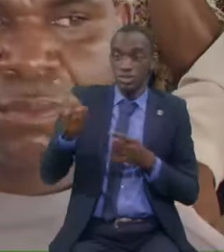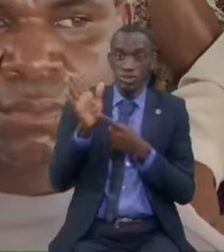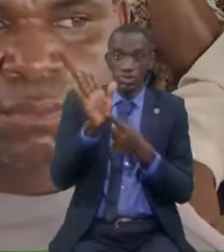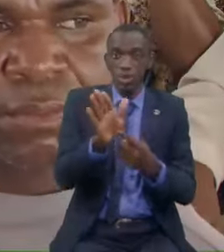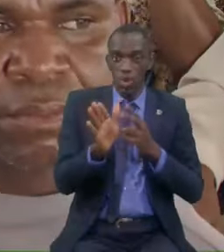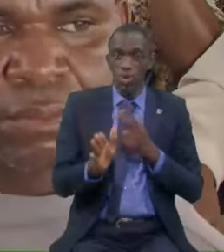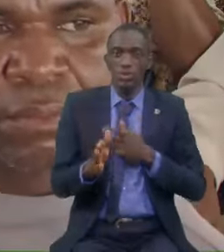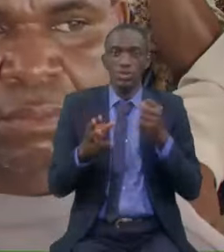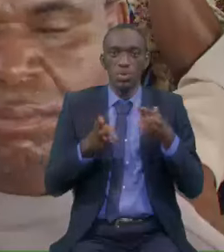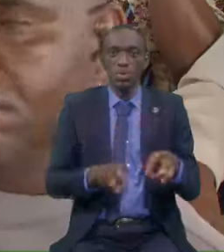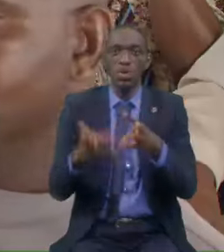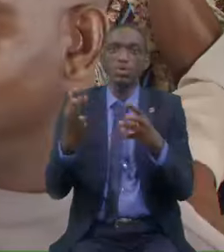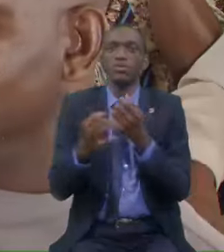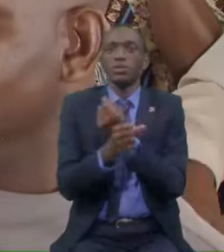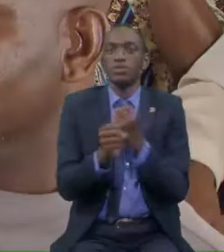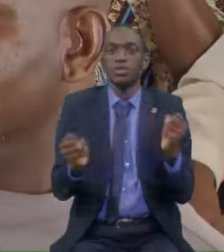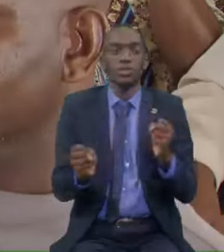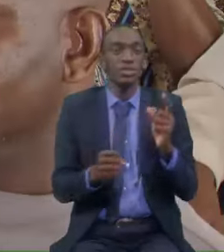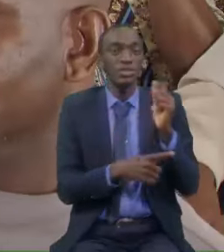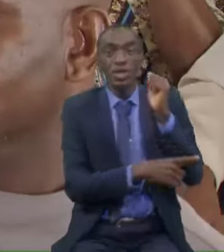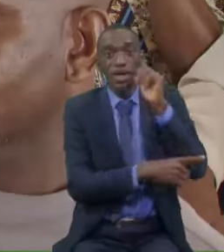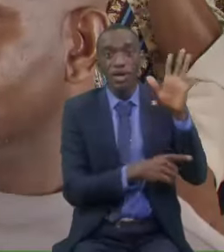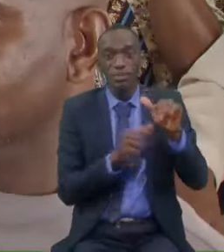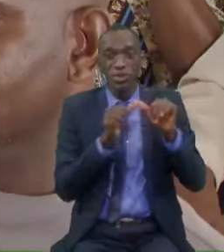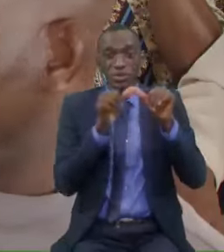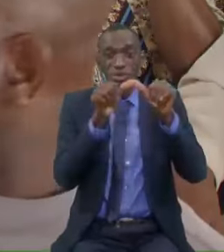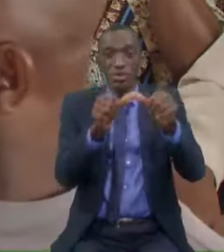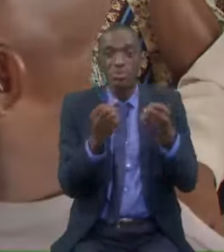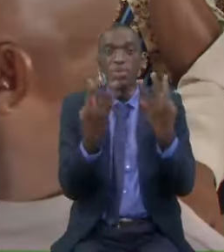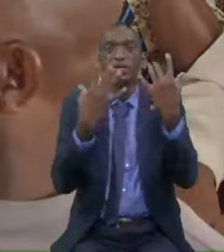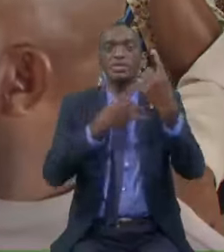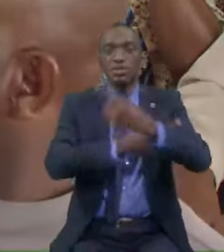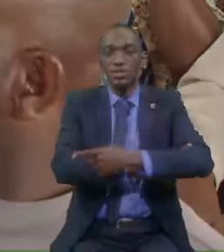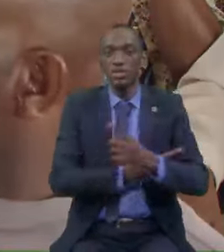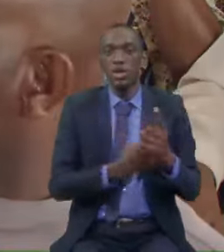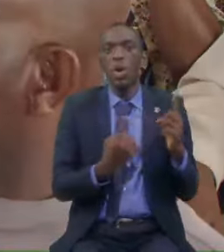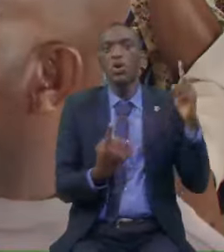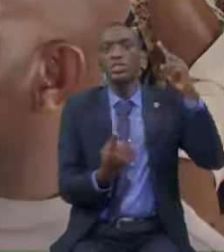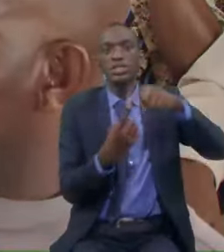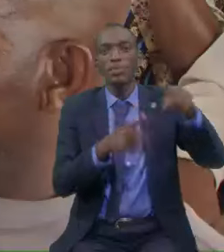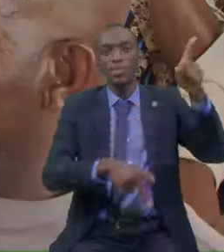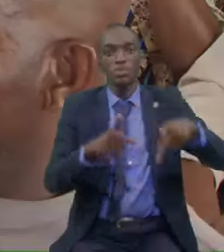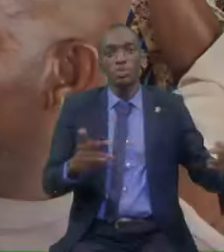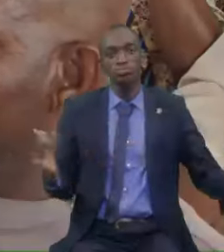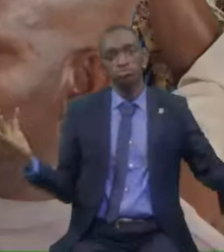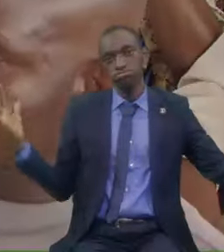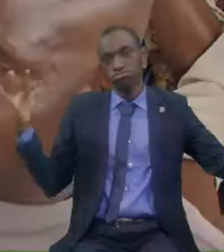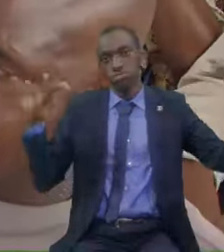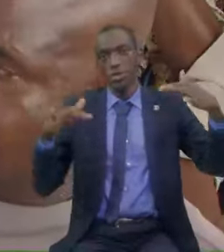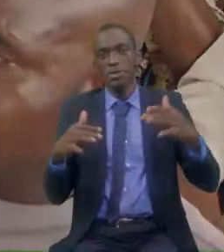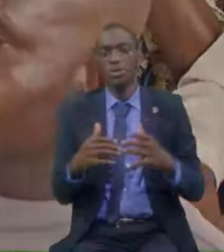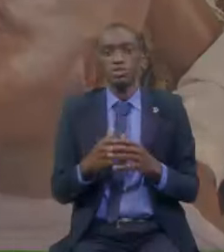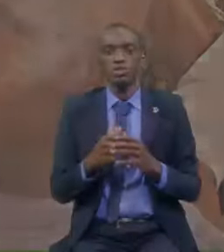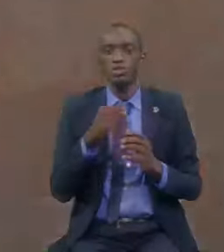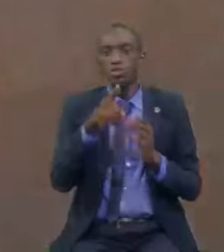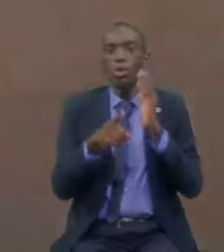And this continued many days until the crowd gathered. You must have discernment as to when to